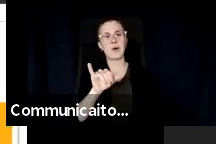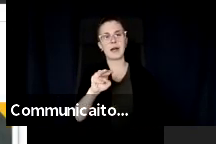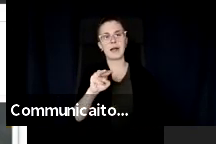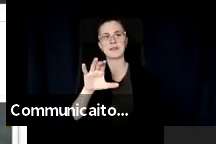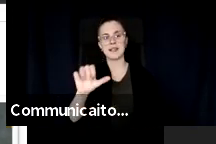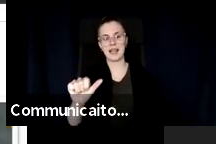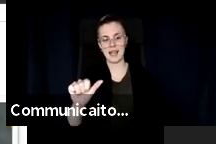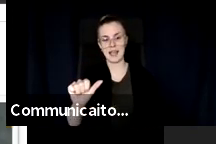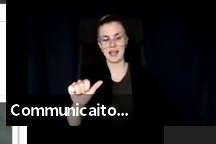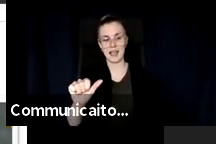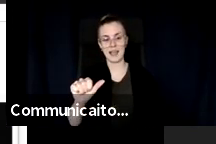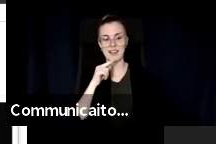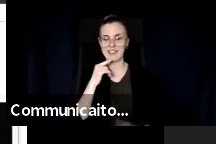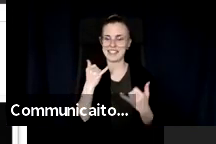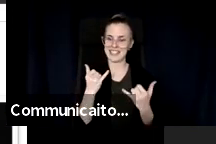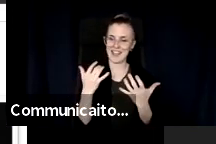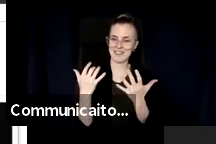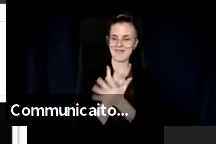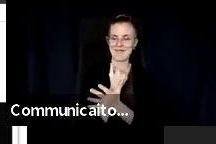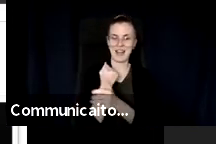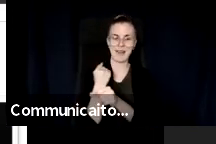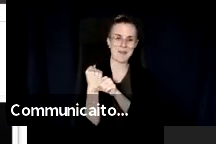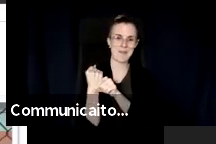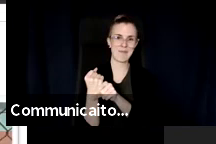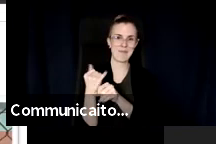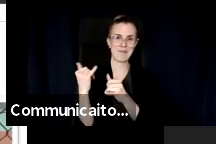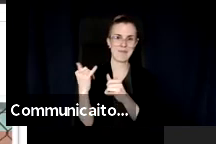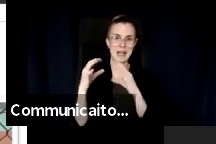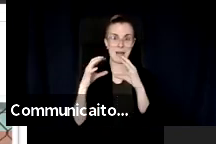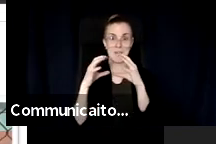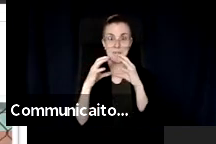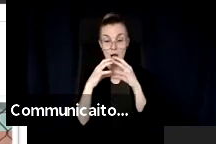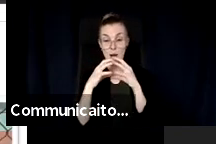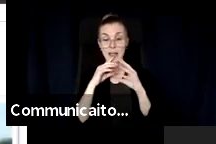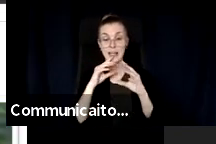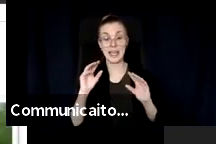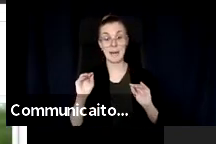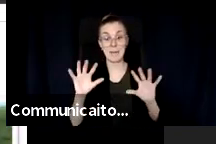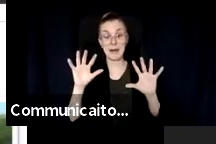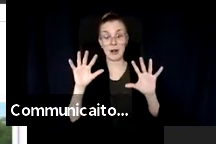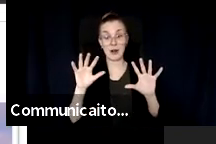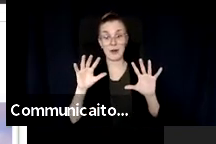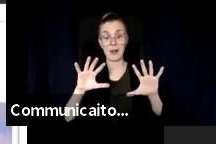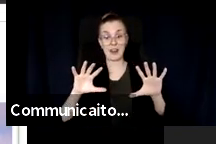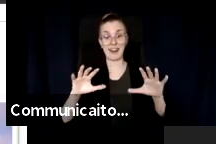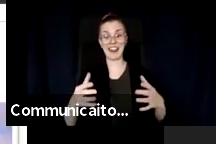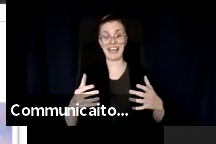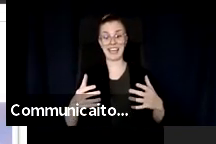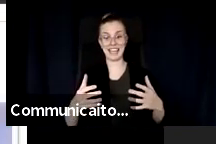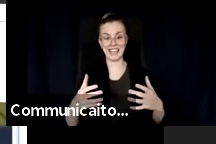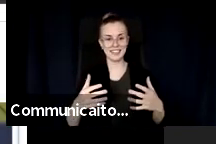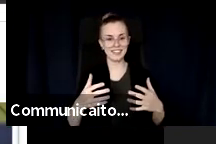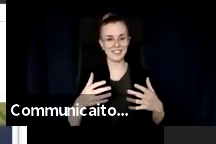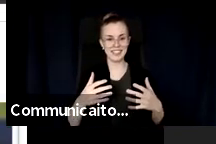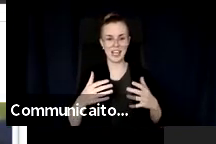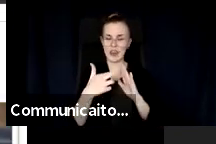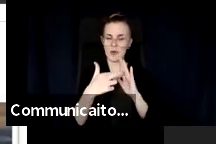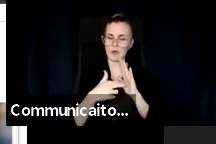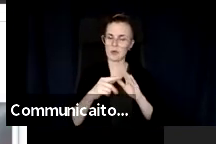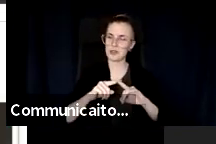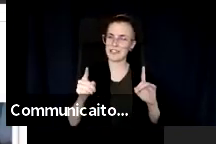It's time to play ball. And in the Miracle League, the rules are a little different. The most important rule is to have fun. There you